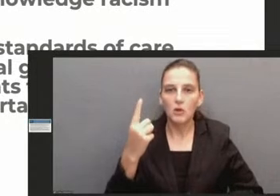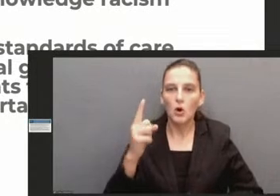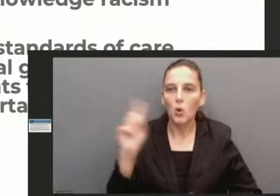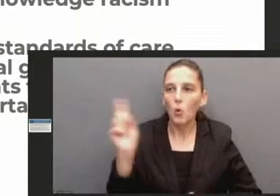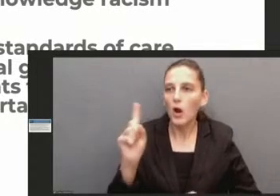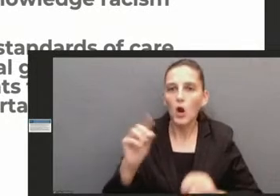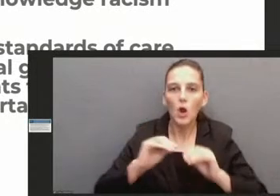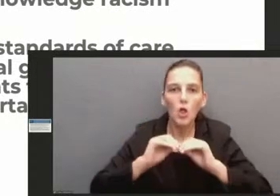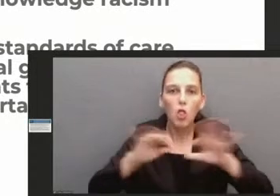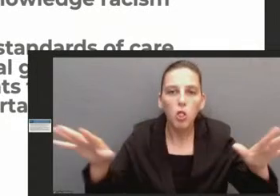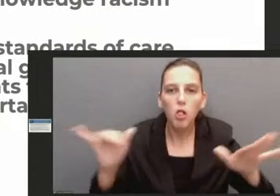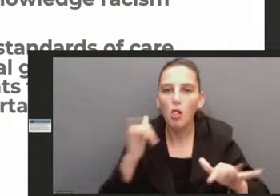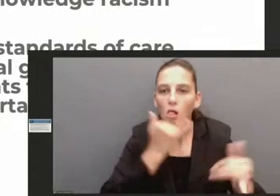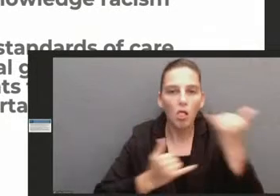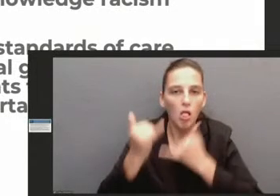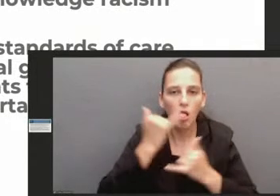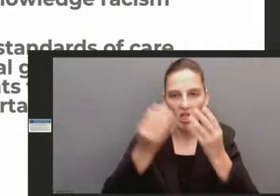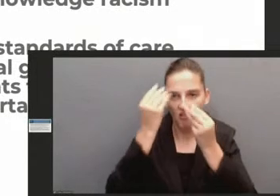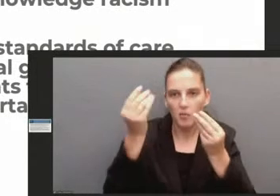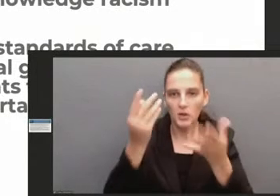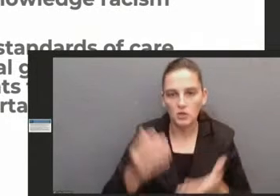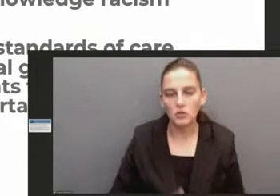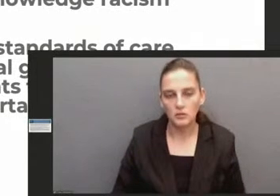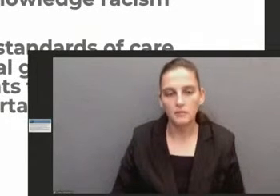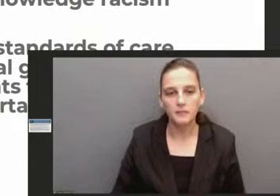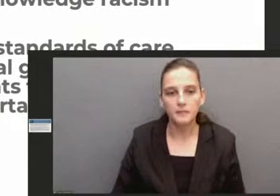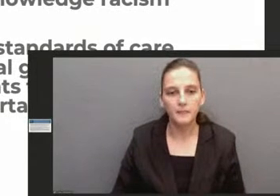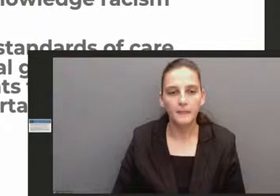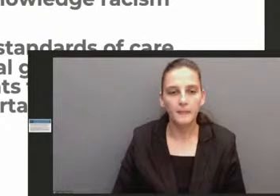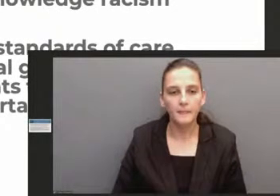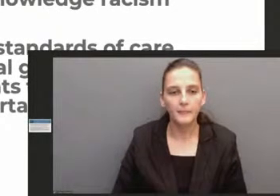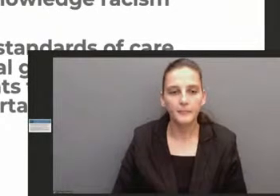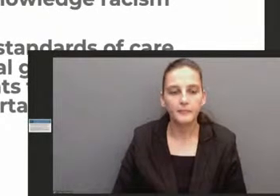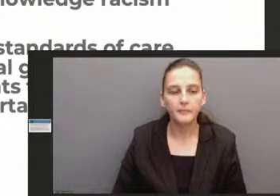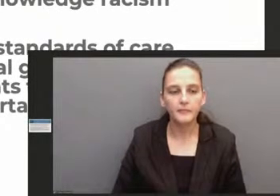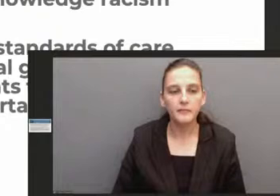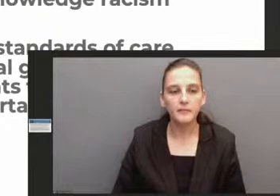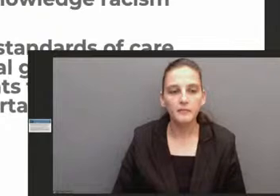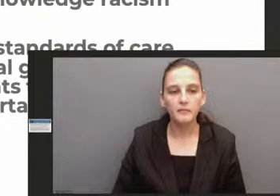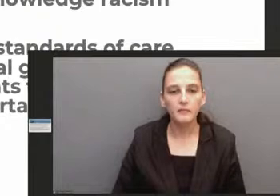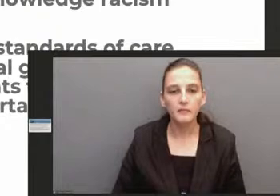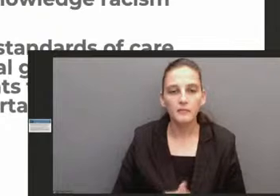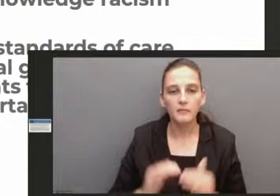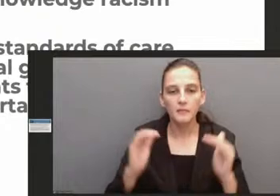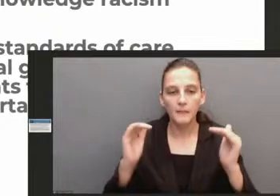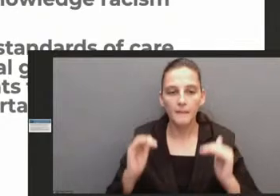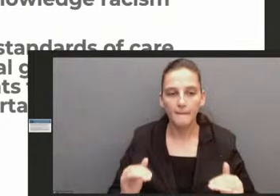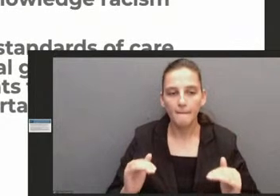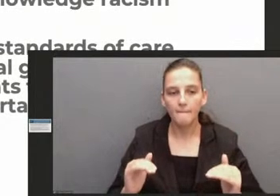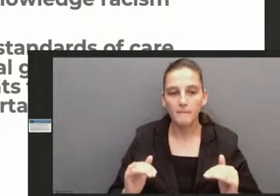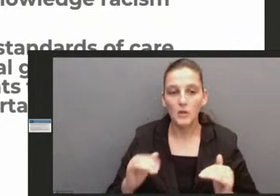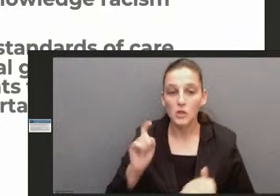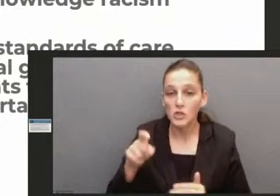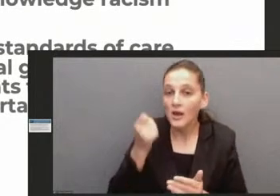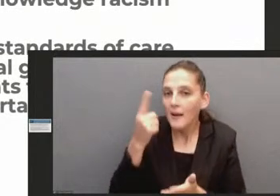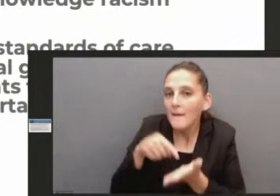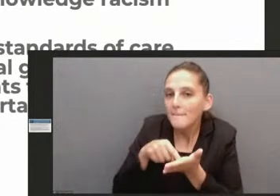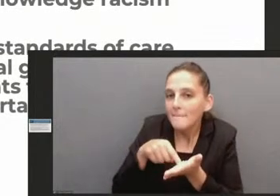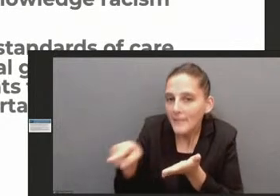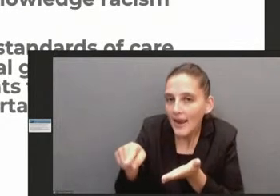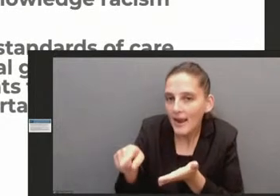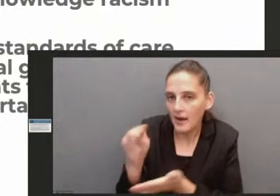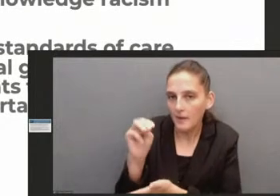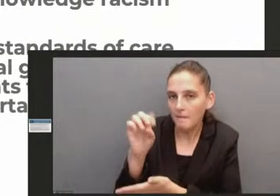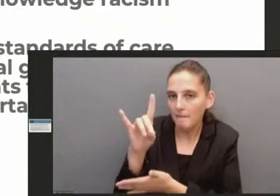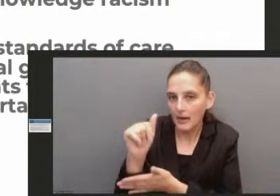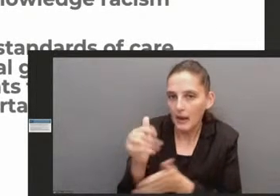are heard in communities across the country. We also suggest that there be a robust paid media strategy